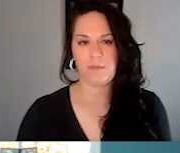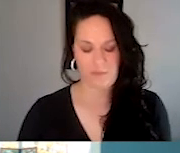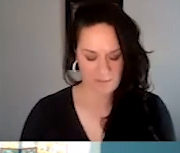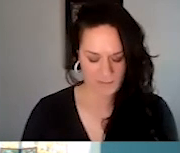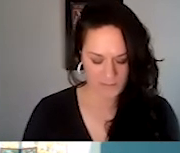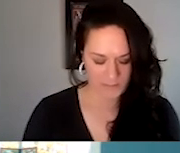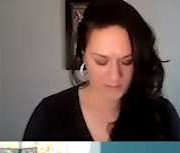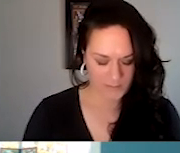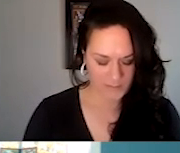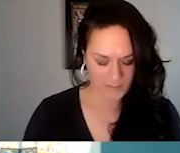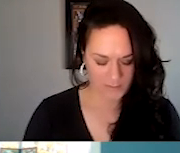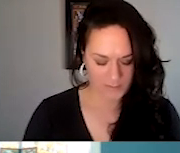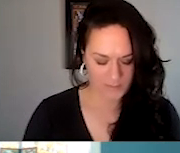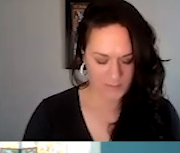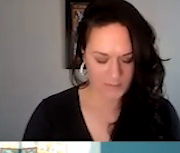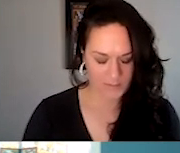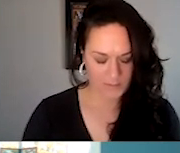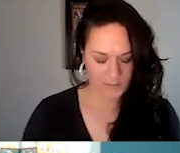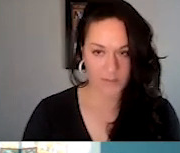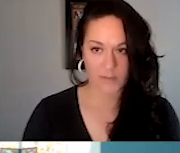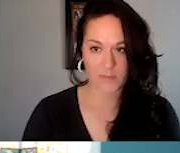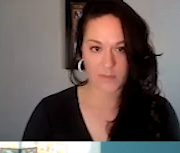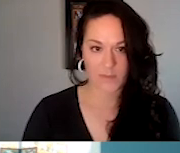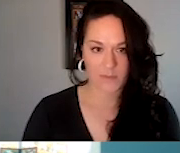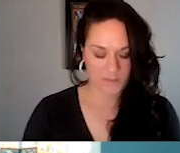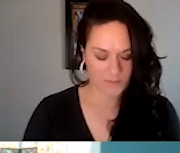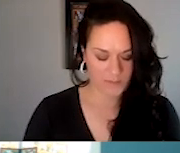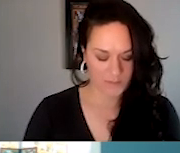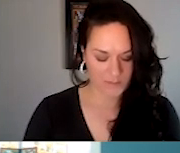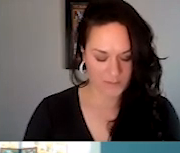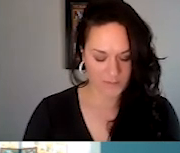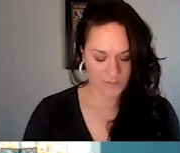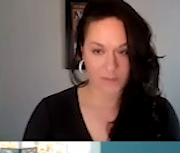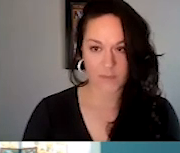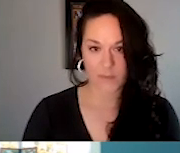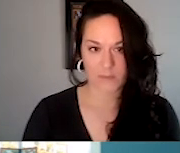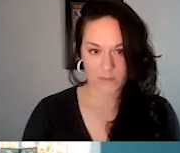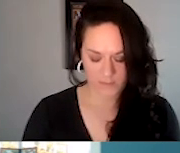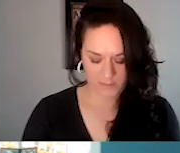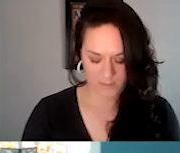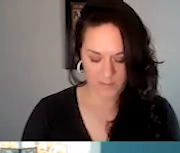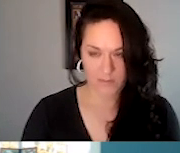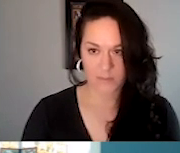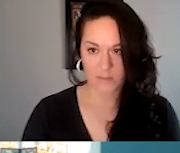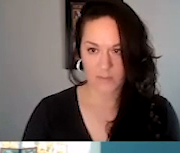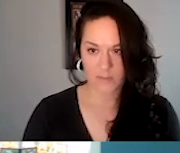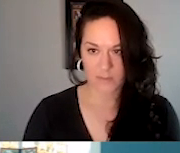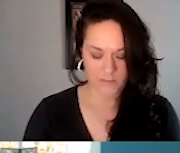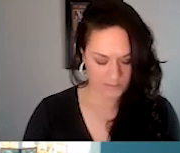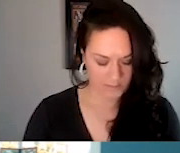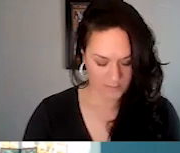law enforcement, and put them into a report with their findings, but also all of the information, the pictures and